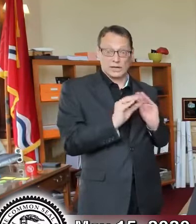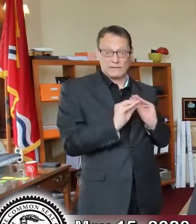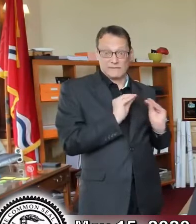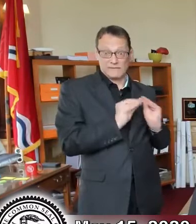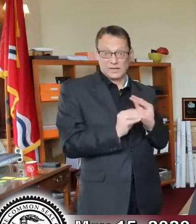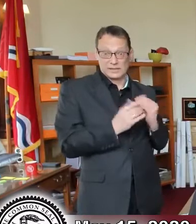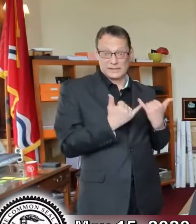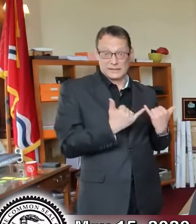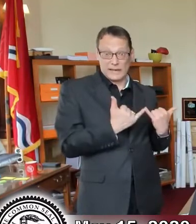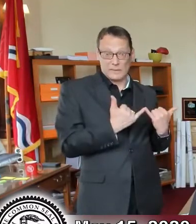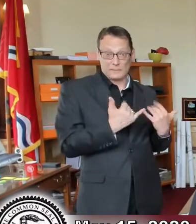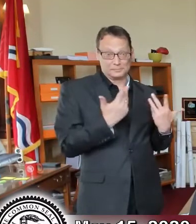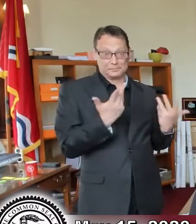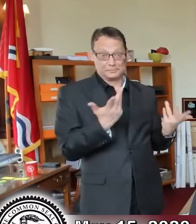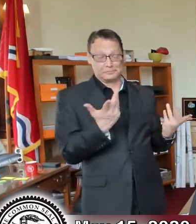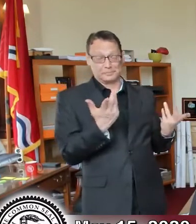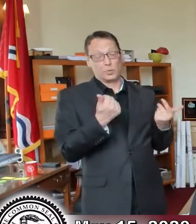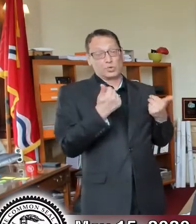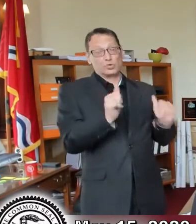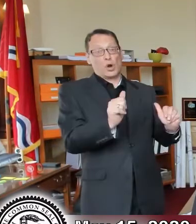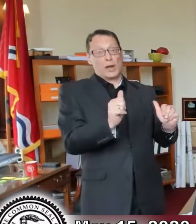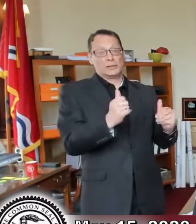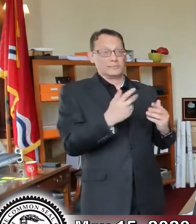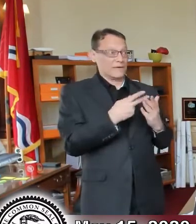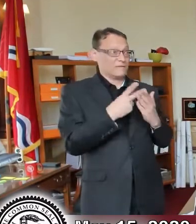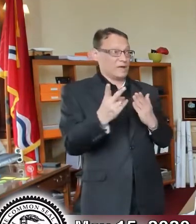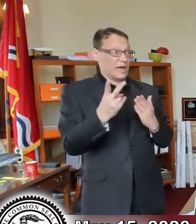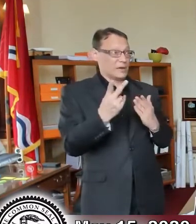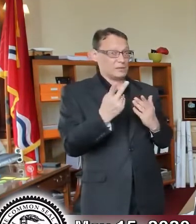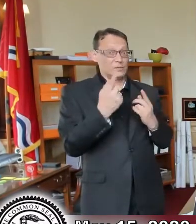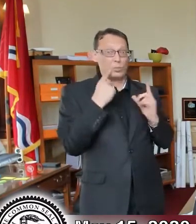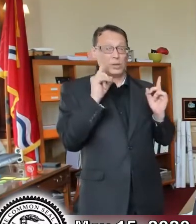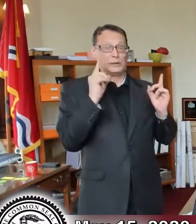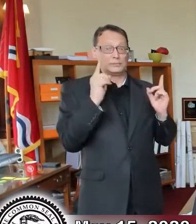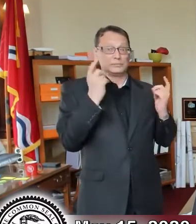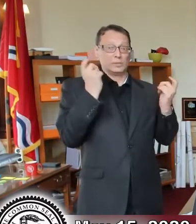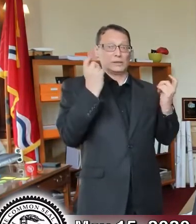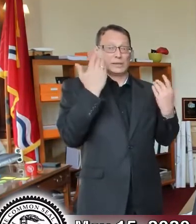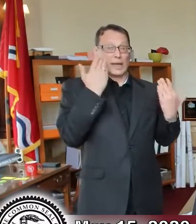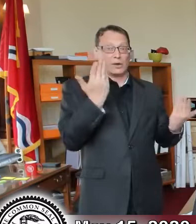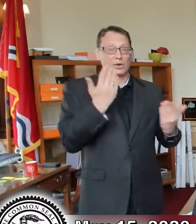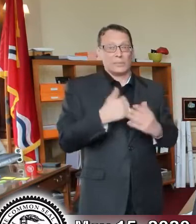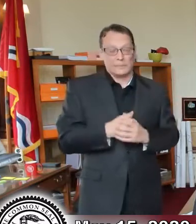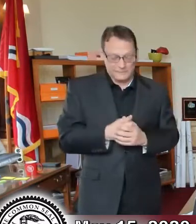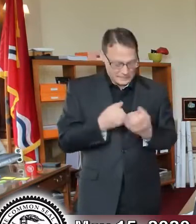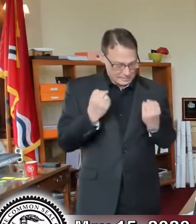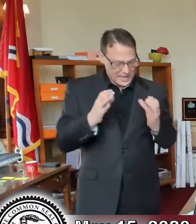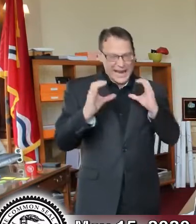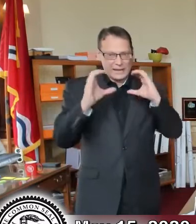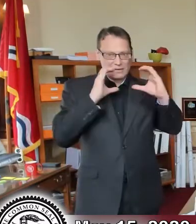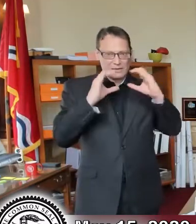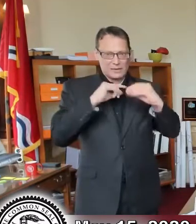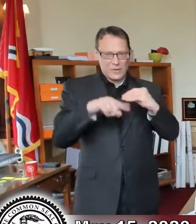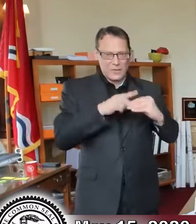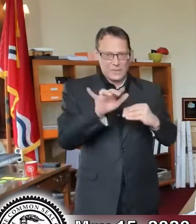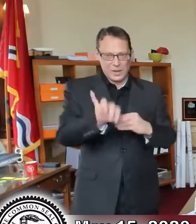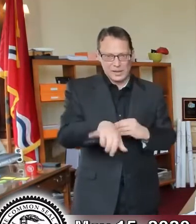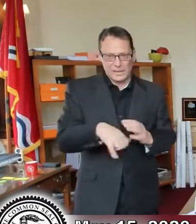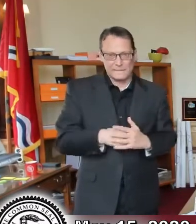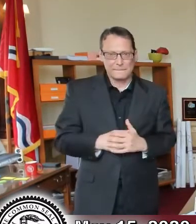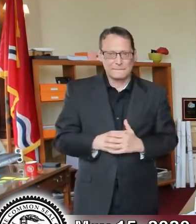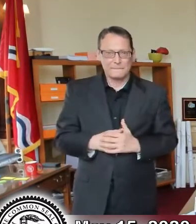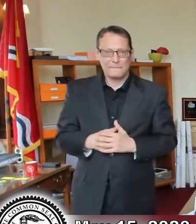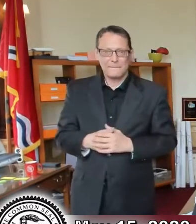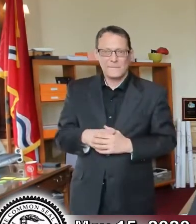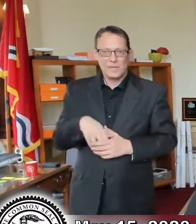now. I don't know if we'll be successful or not, but we've written letters and had a number of conversations about that. We think